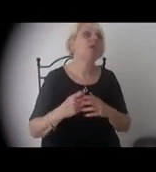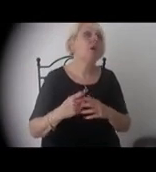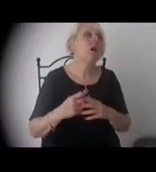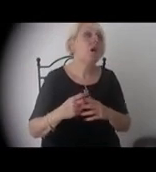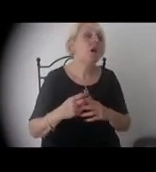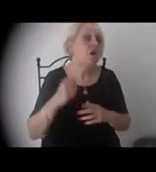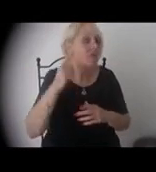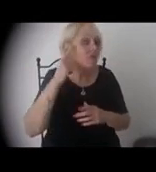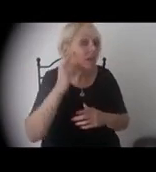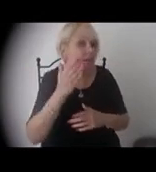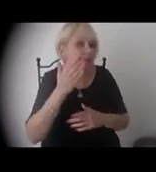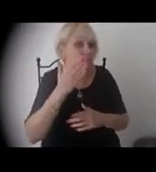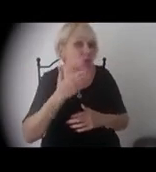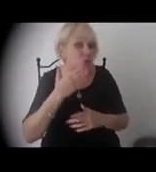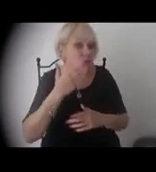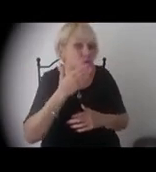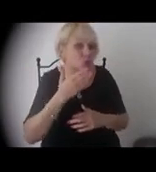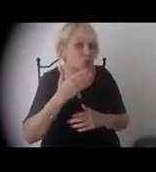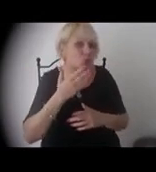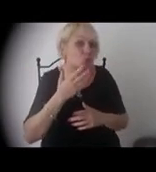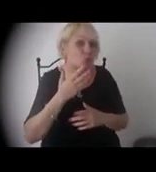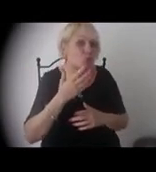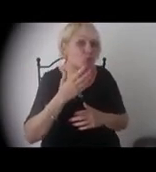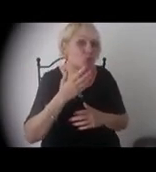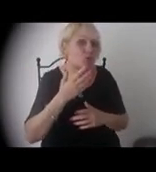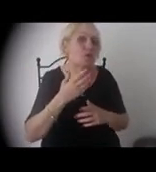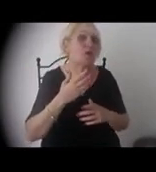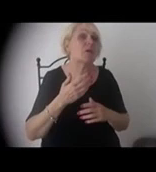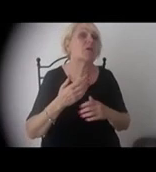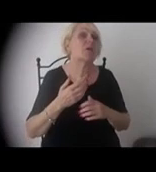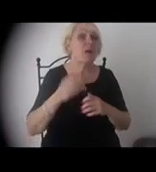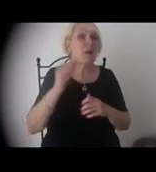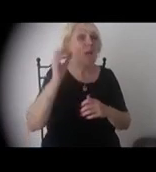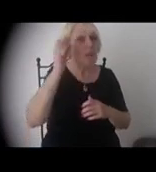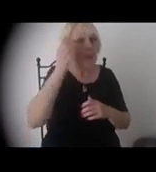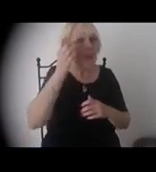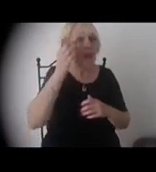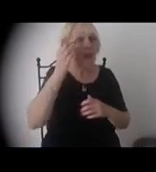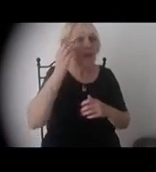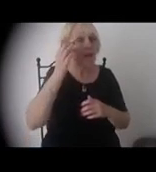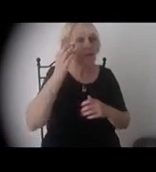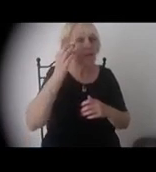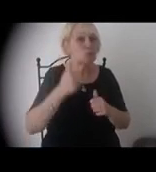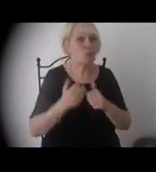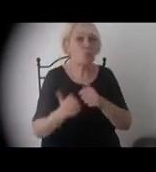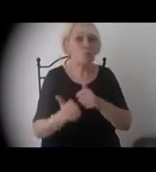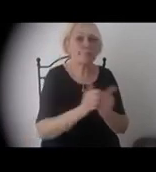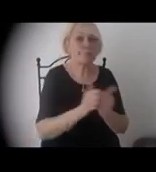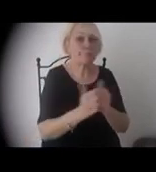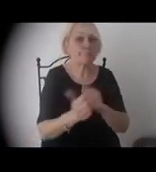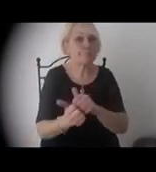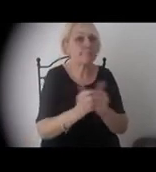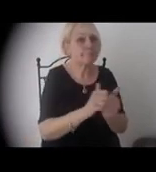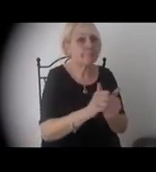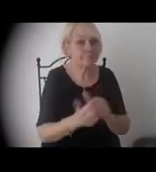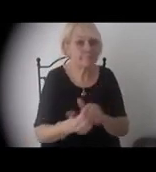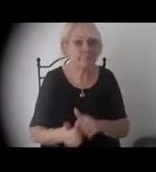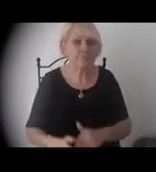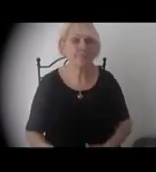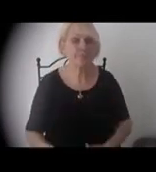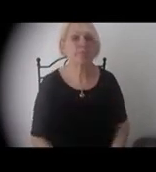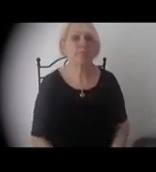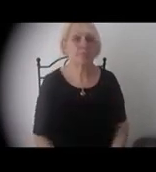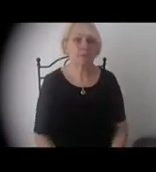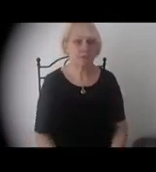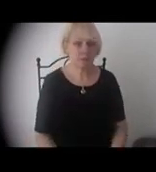authority to support our young people's mental health, particularly in the return. But I guess there's going to be lots